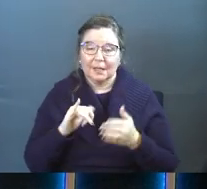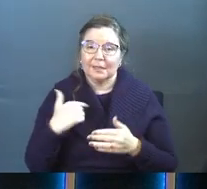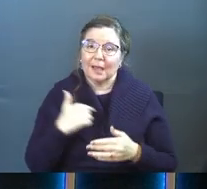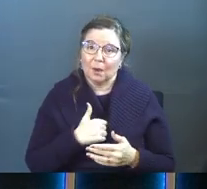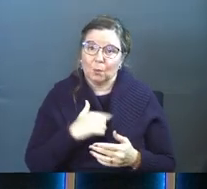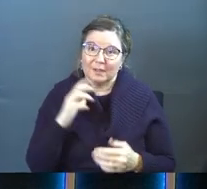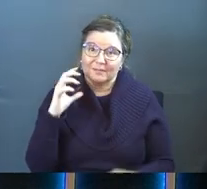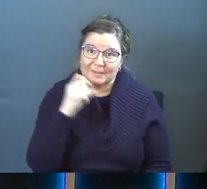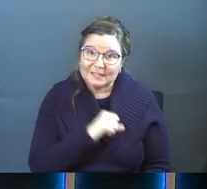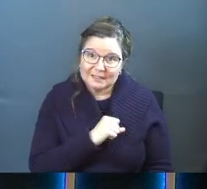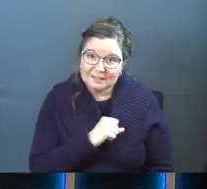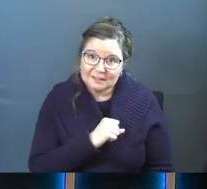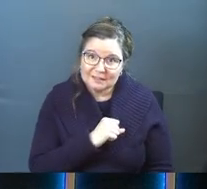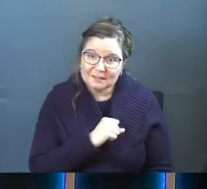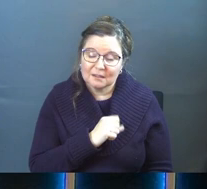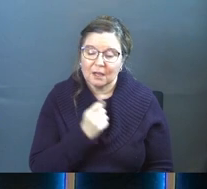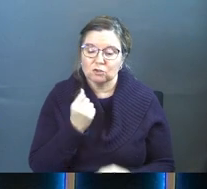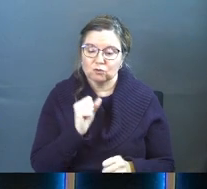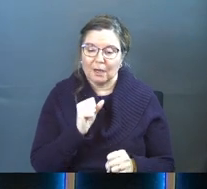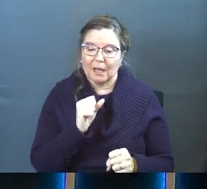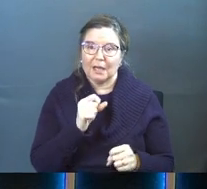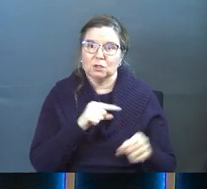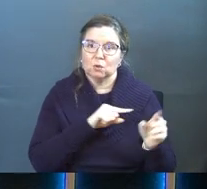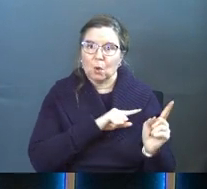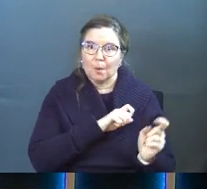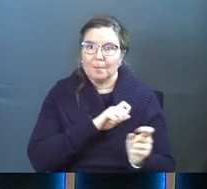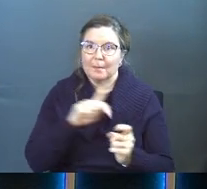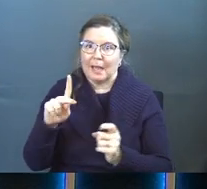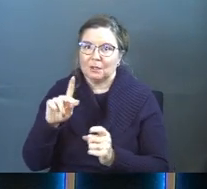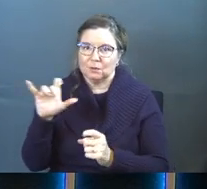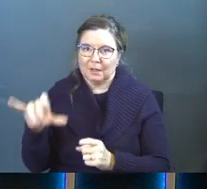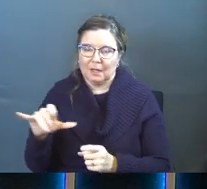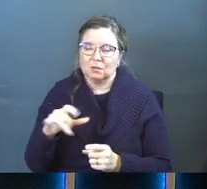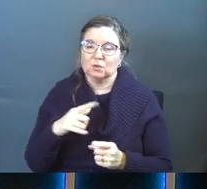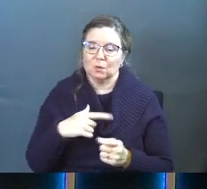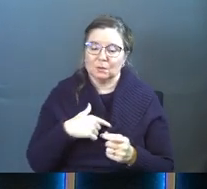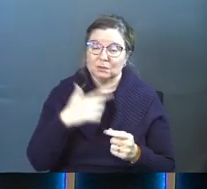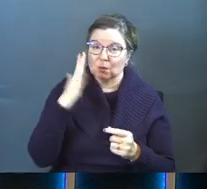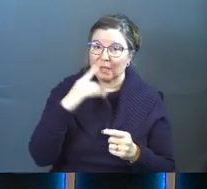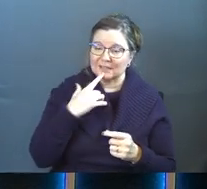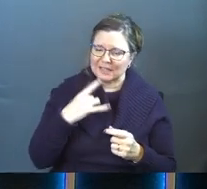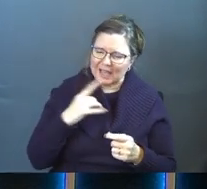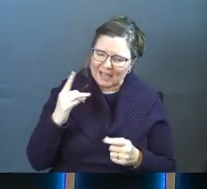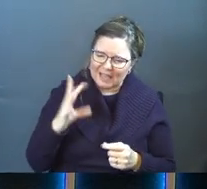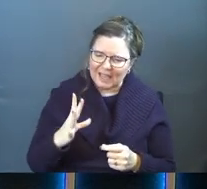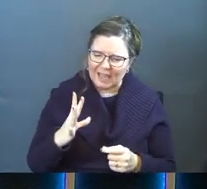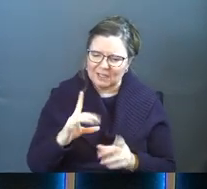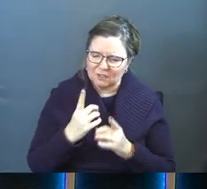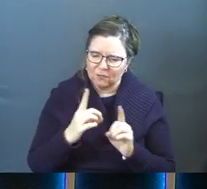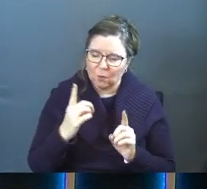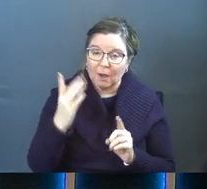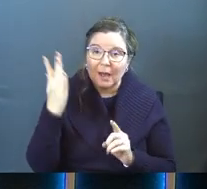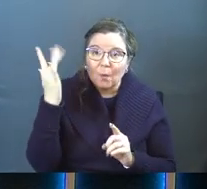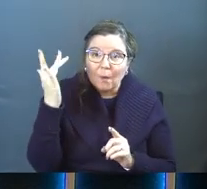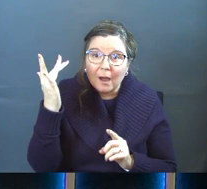and that we've missed and trying to get back to that. So he says, for I hate divorce, but look at his why, says the Lord, the God of Israel. To divorce